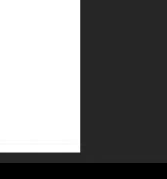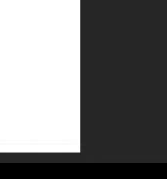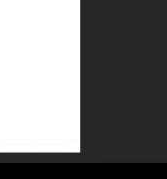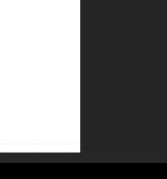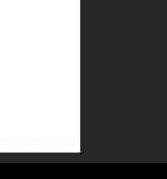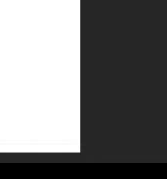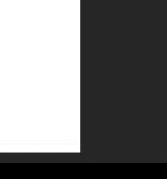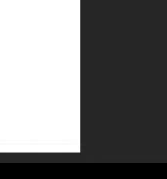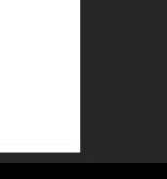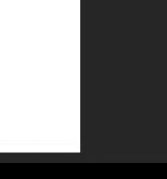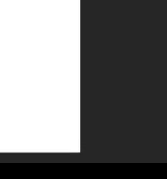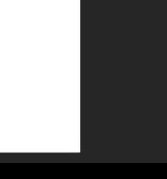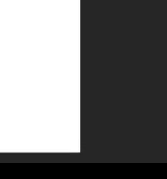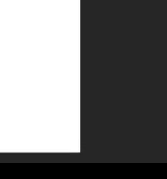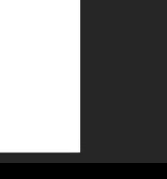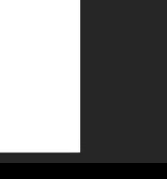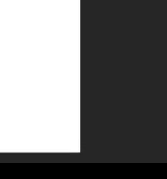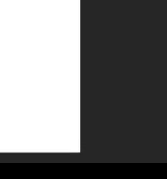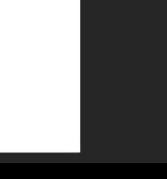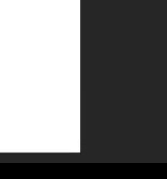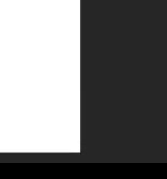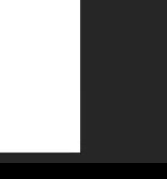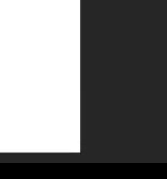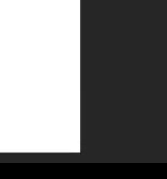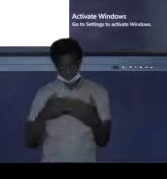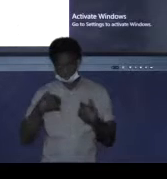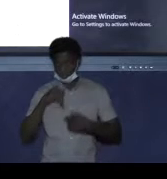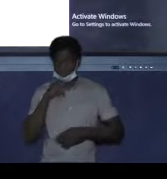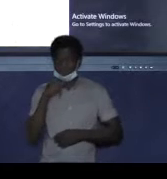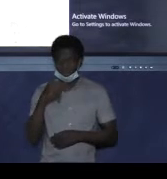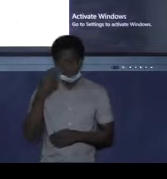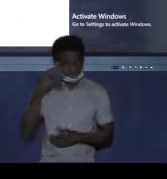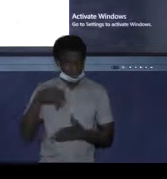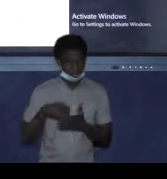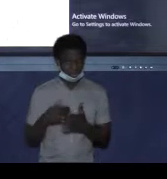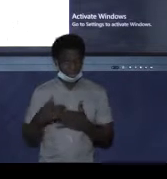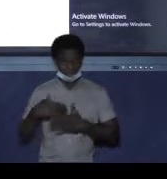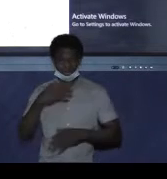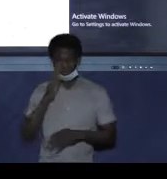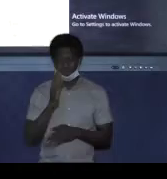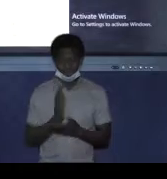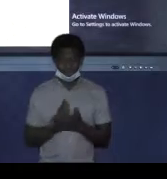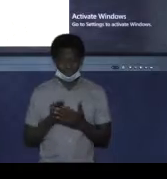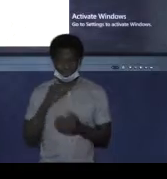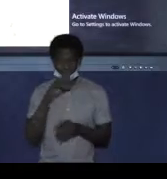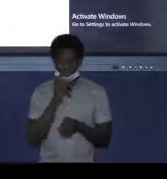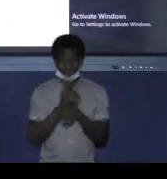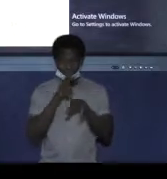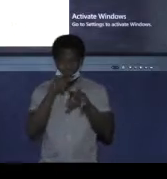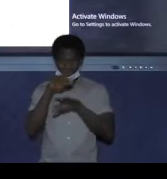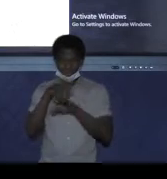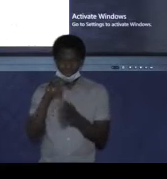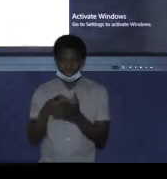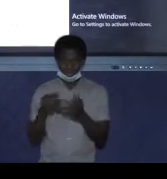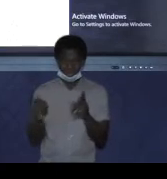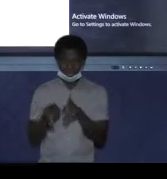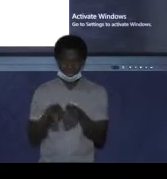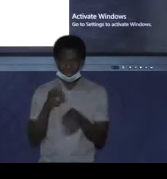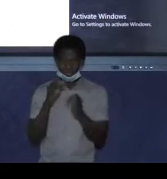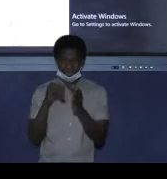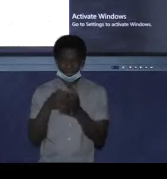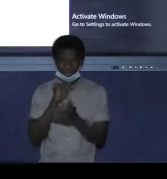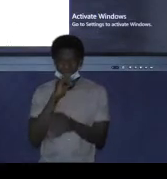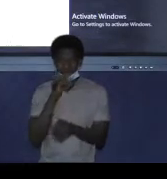before? Great. And some have not even seen it before. Some are just looking at it as if it